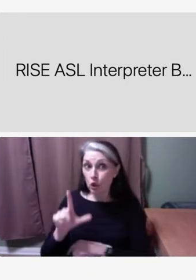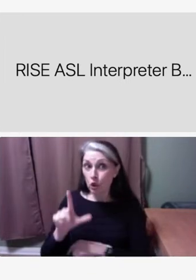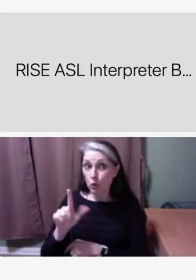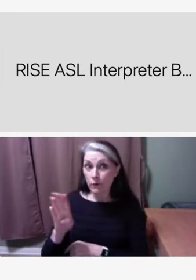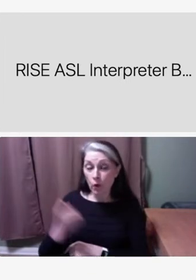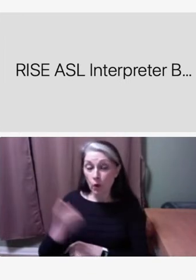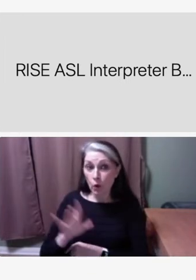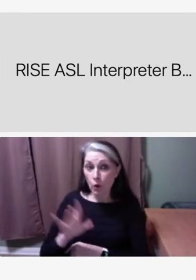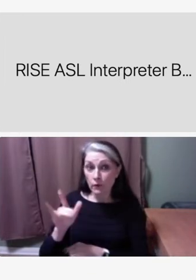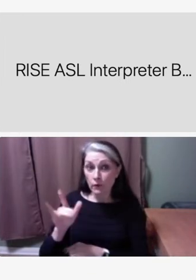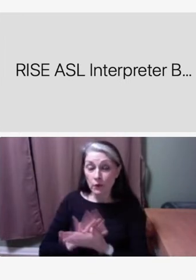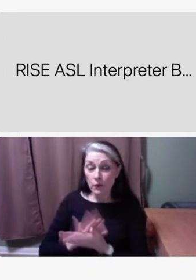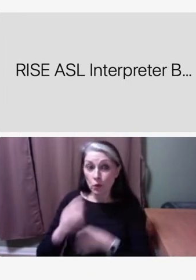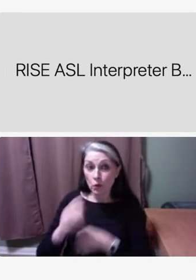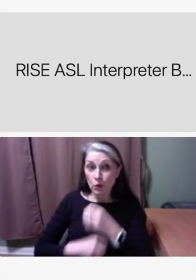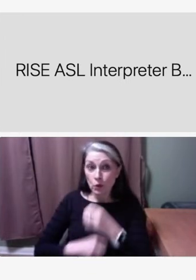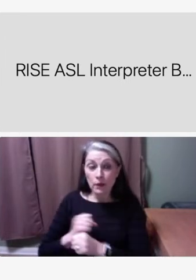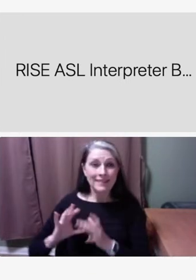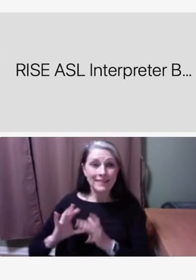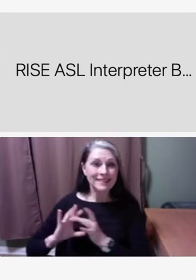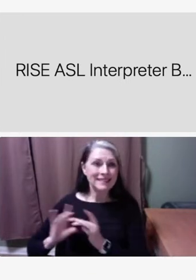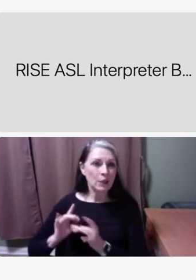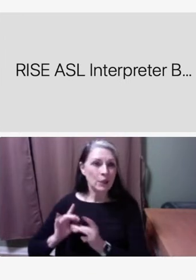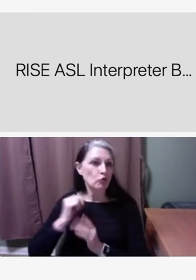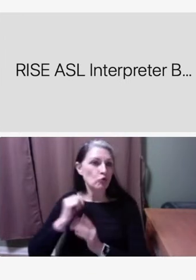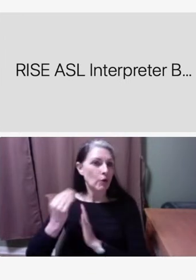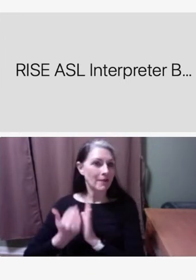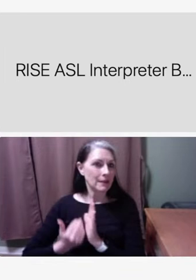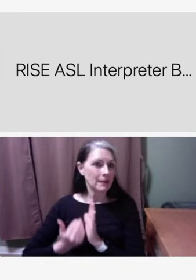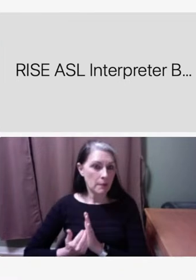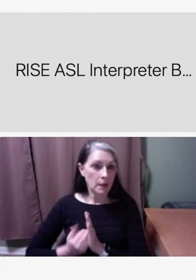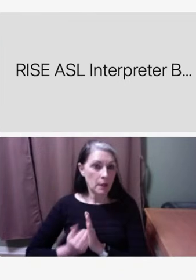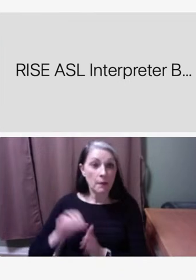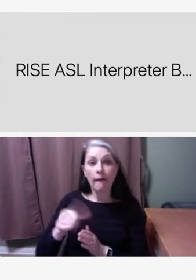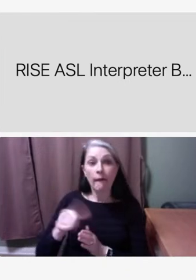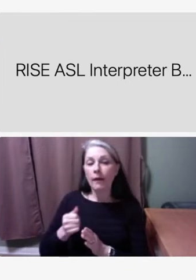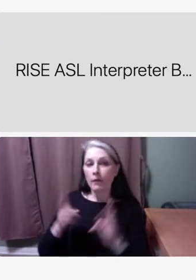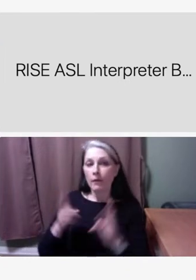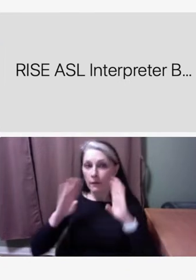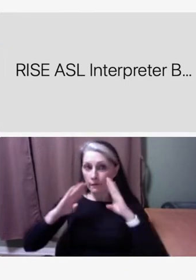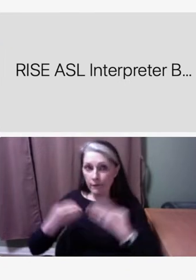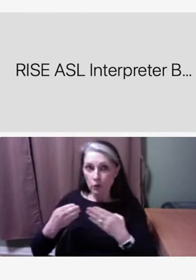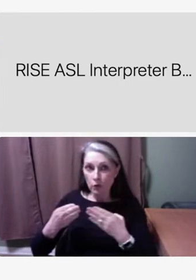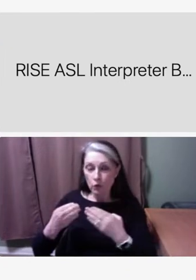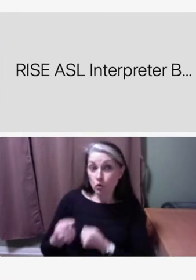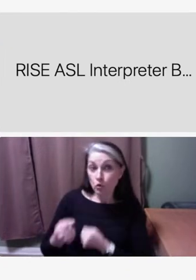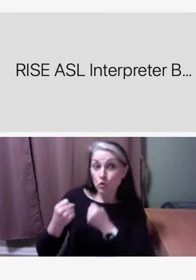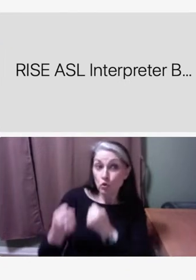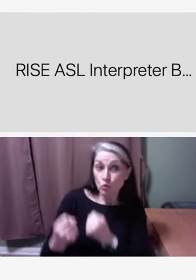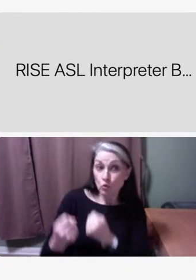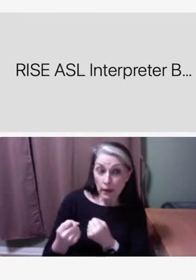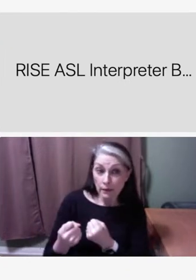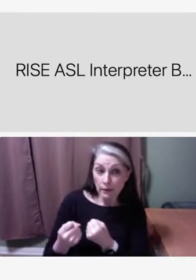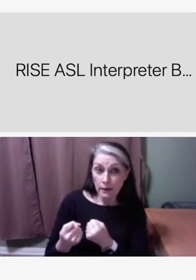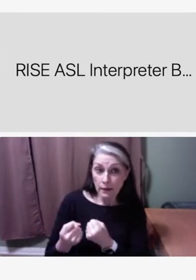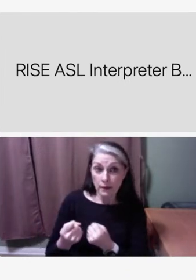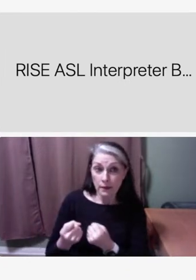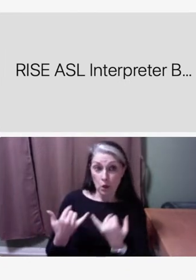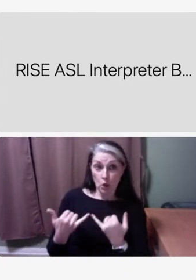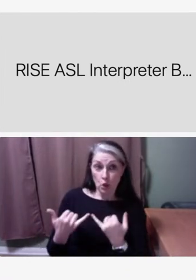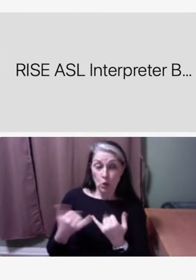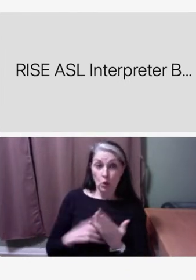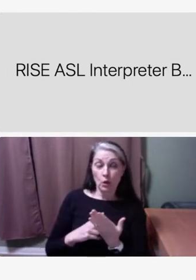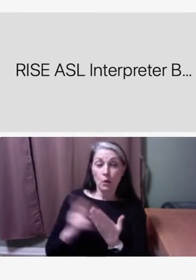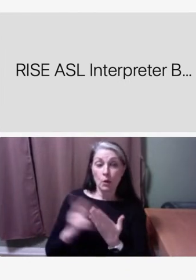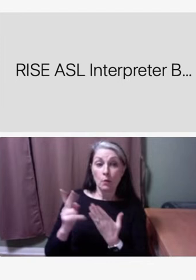note, it's not listed on the timeline, but one of our other main focal points is strengthening the existing program at Joe Baca by providing